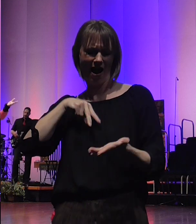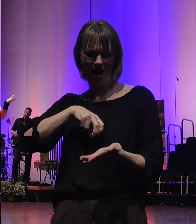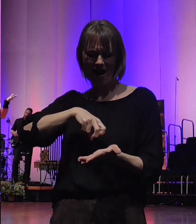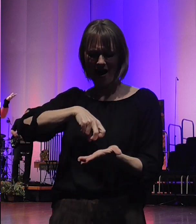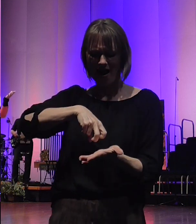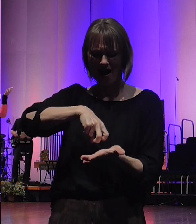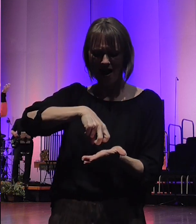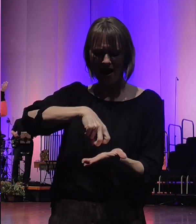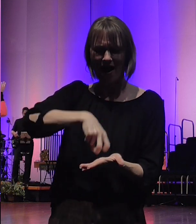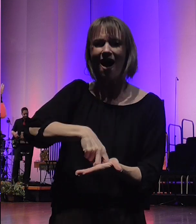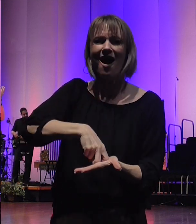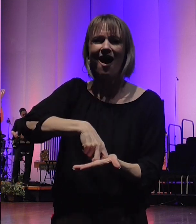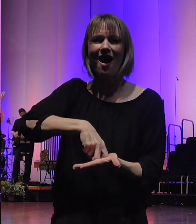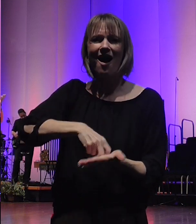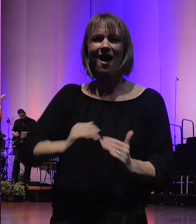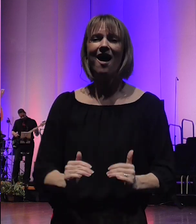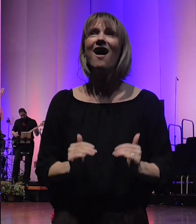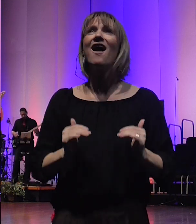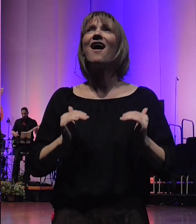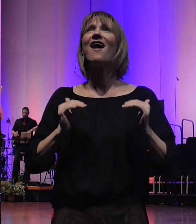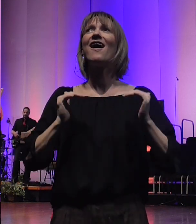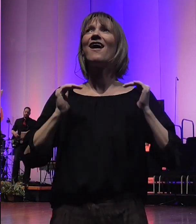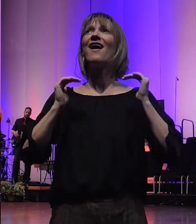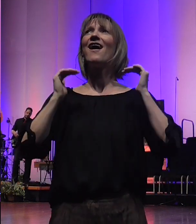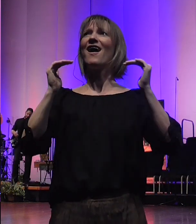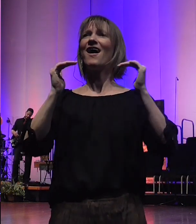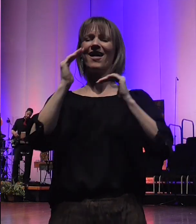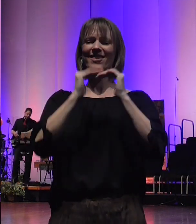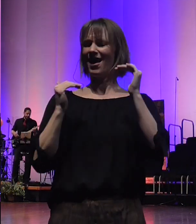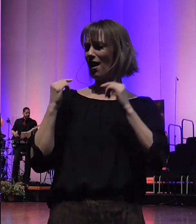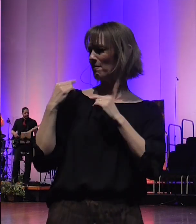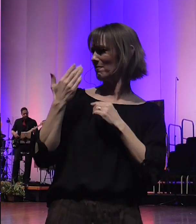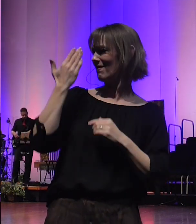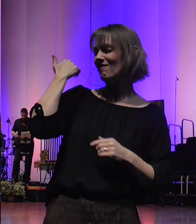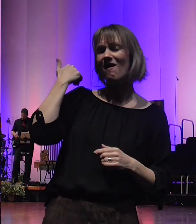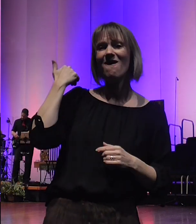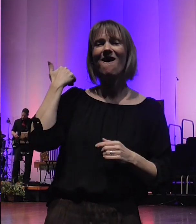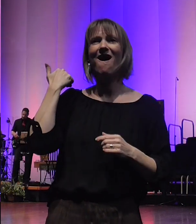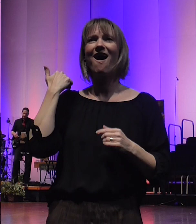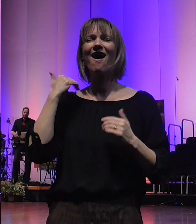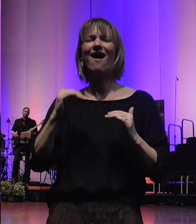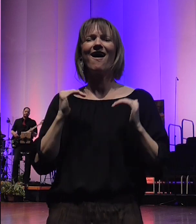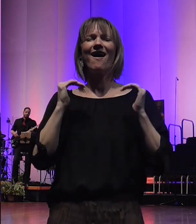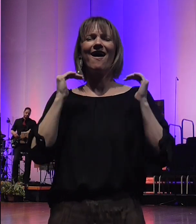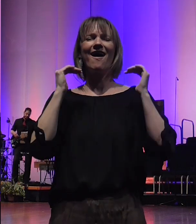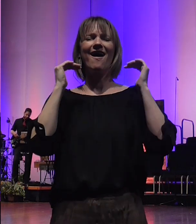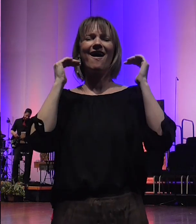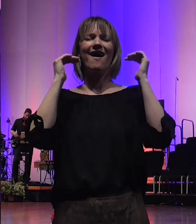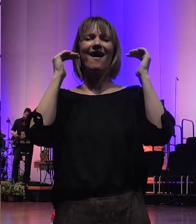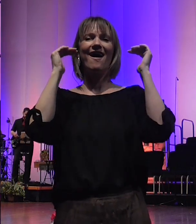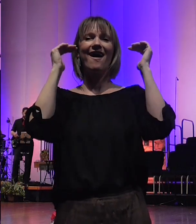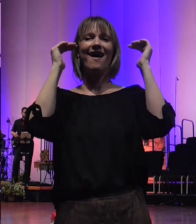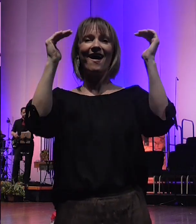lifting me higher than I was before. And